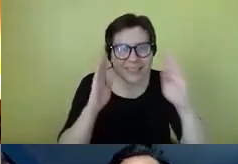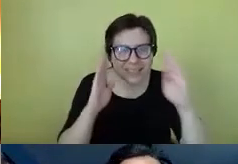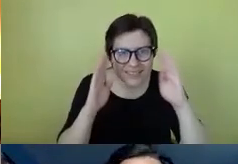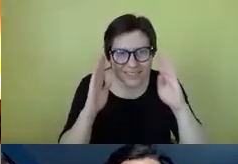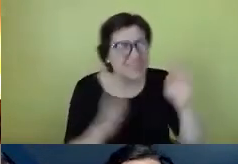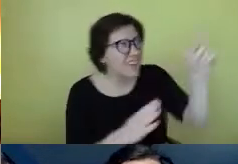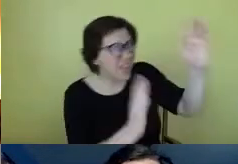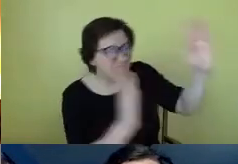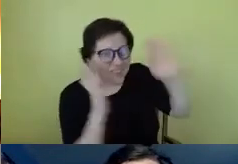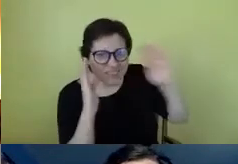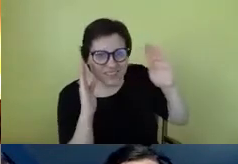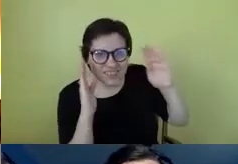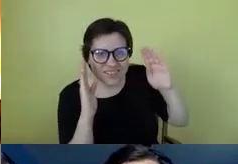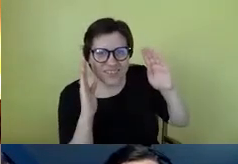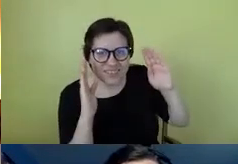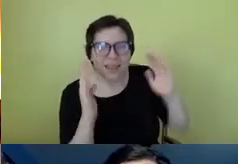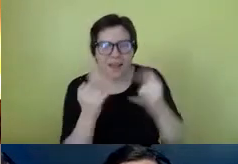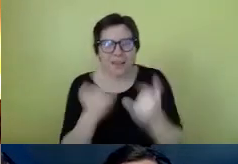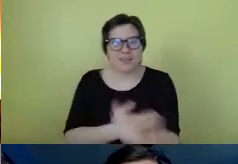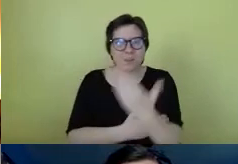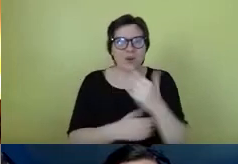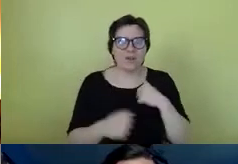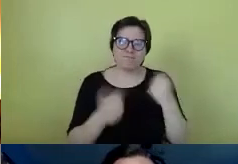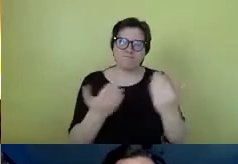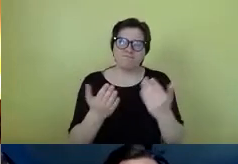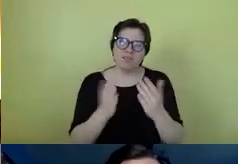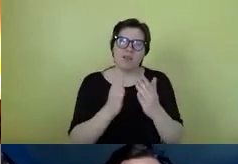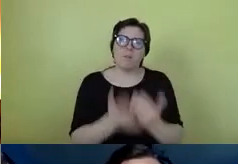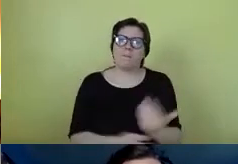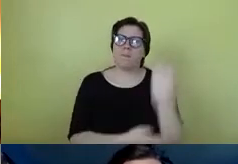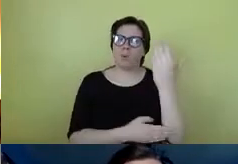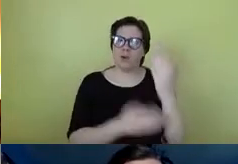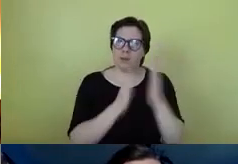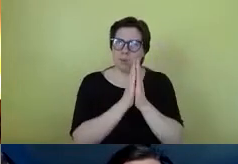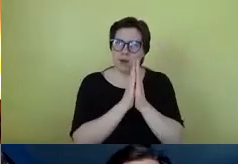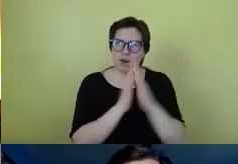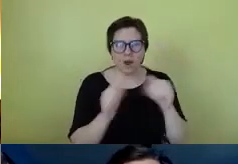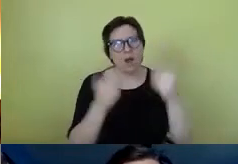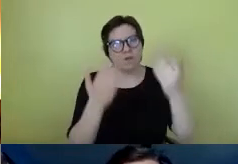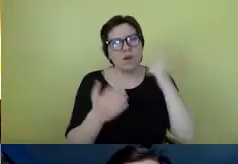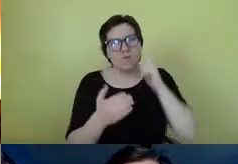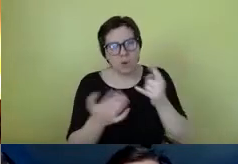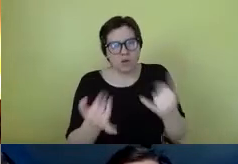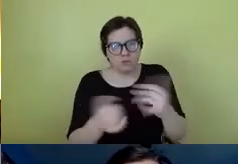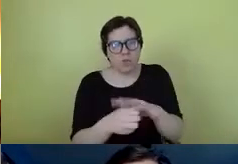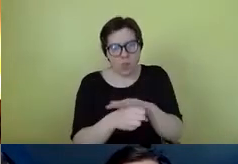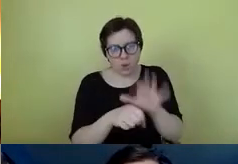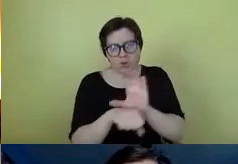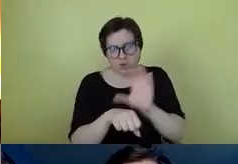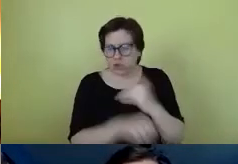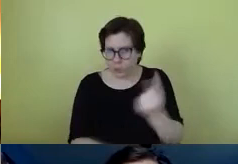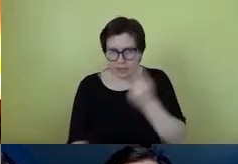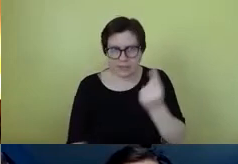was offering morning prayer, which I offer for this local church, I offer